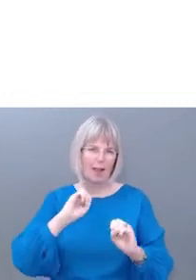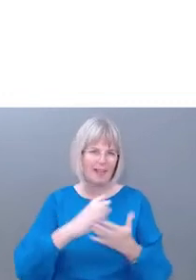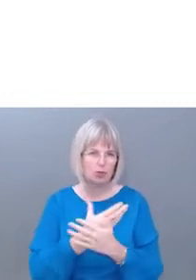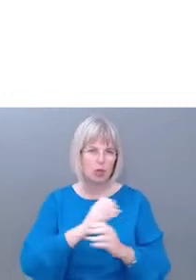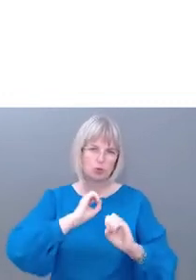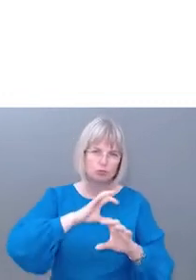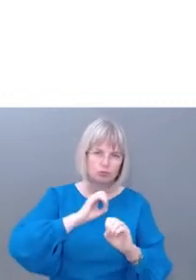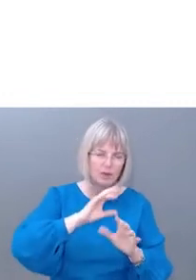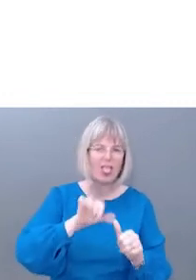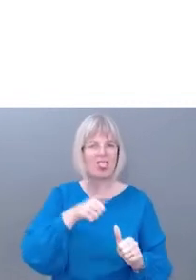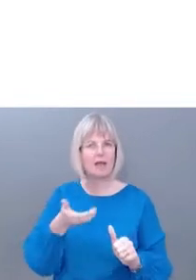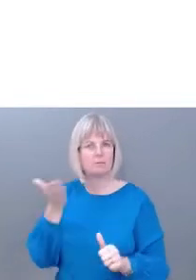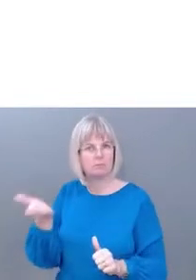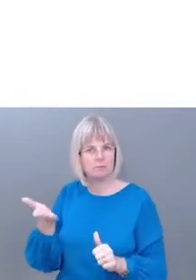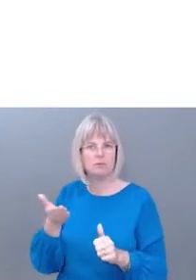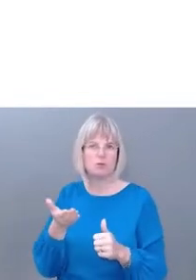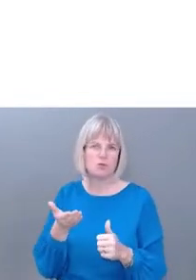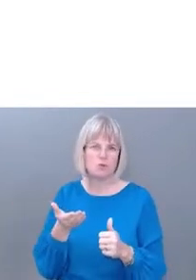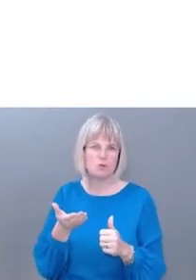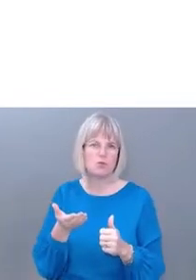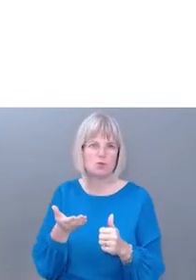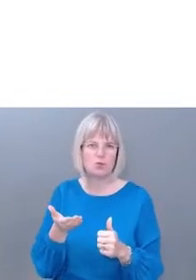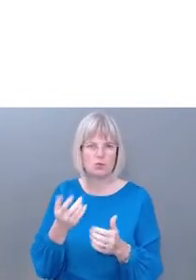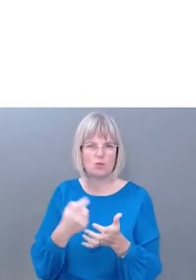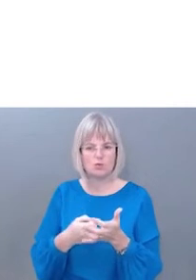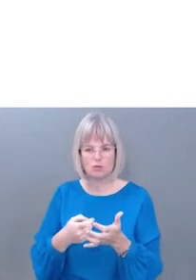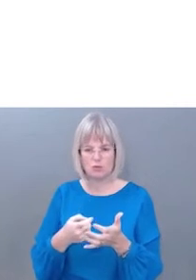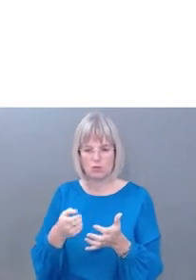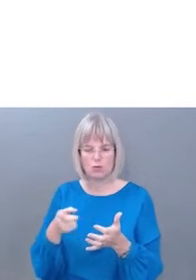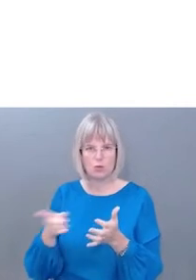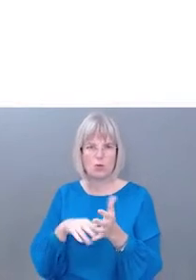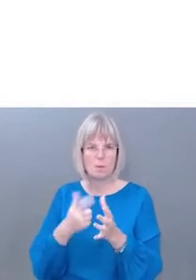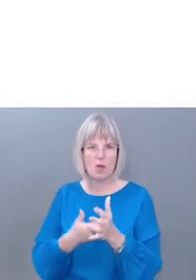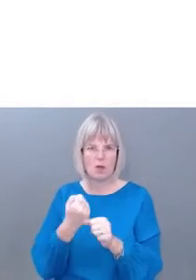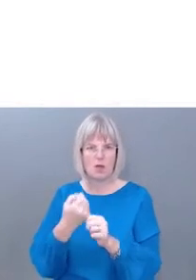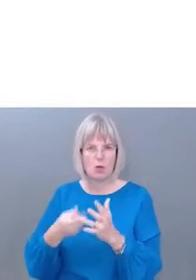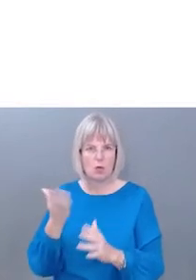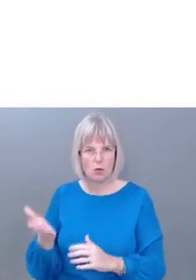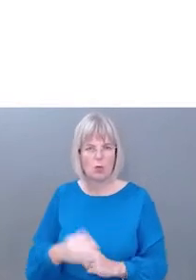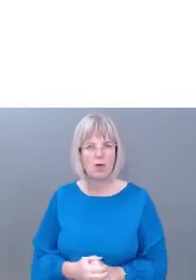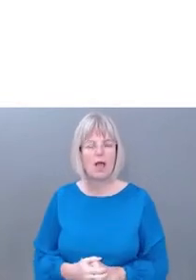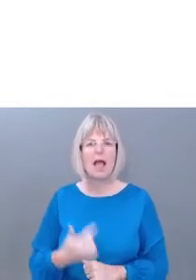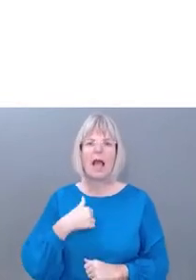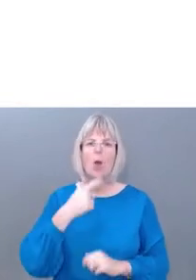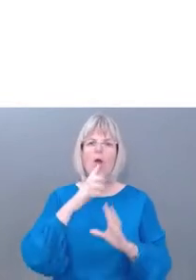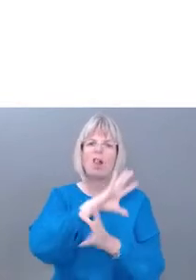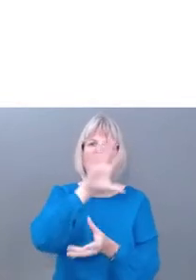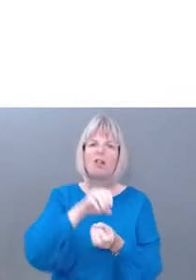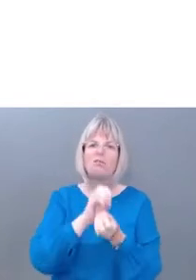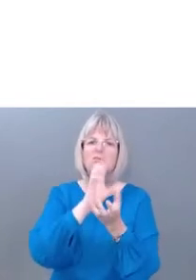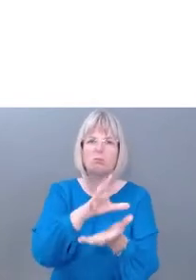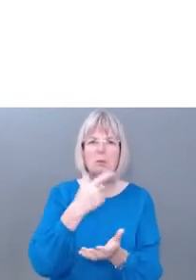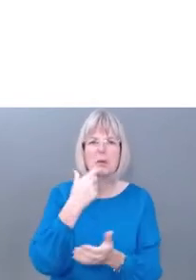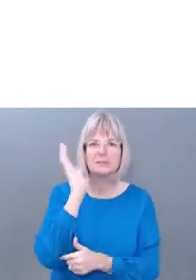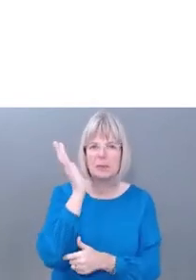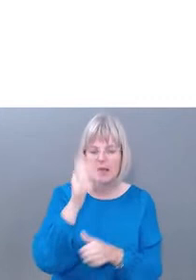words. I'm going to give in a minute an overview of the kind of session today and the speakers that we've got lined up. But